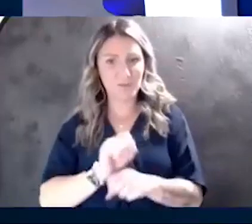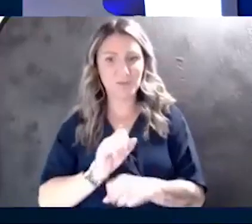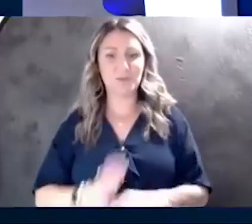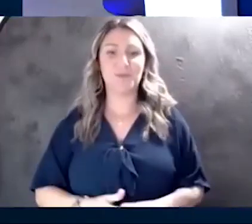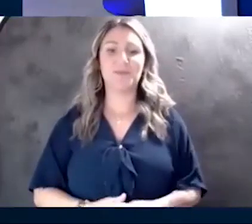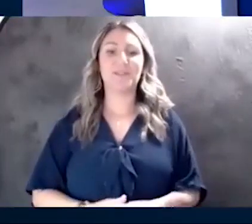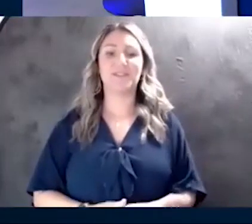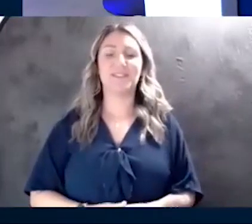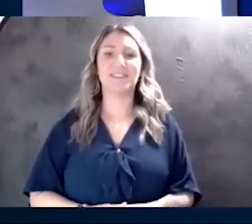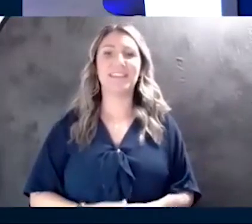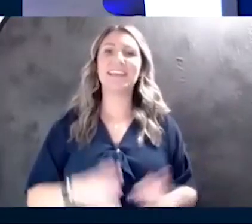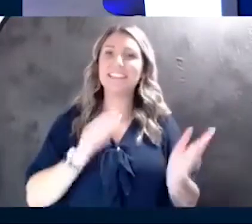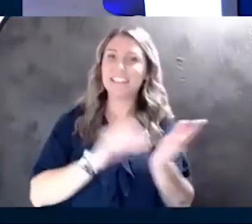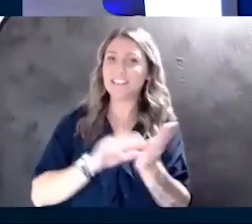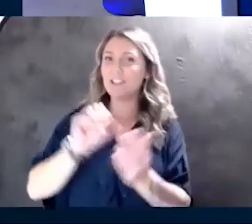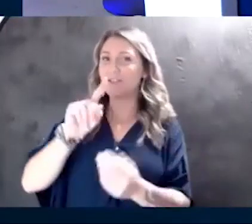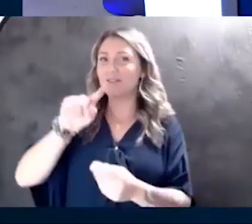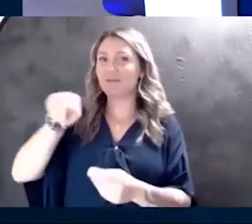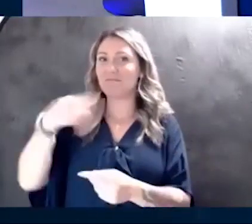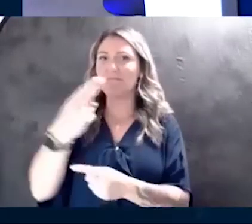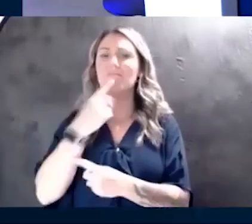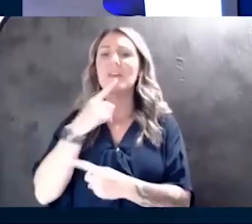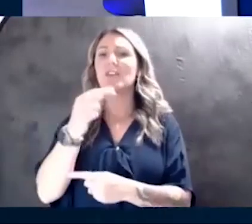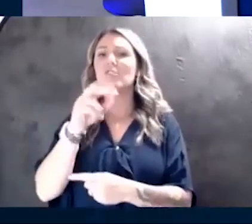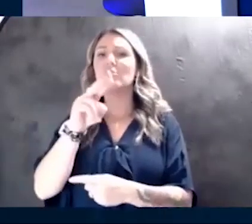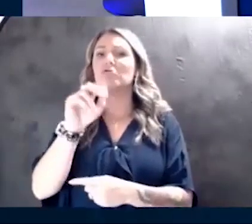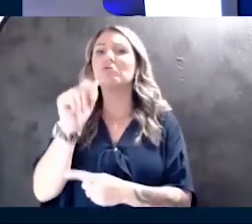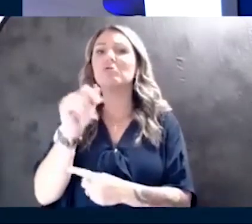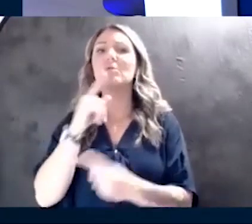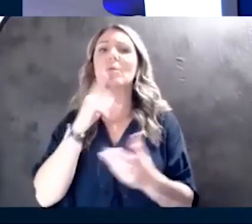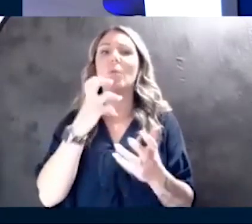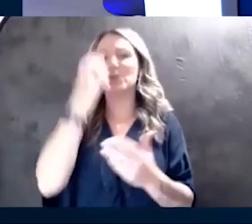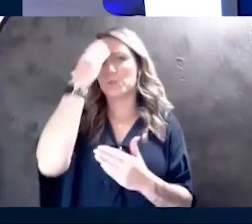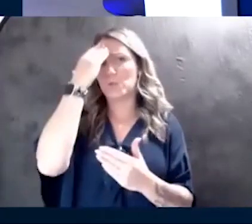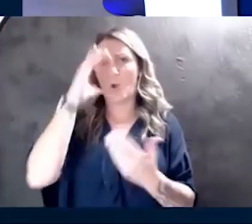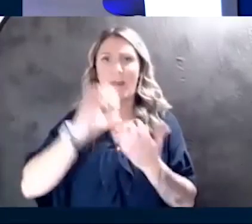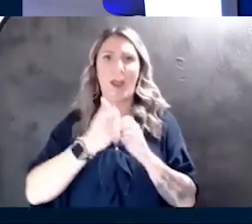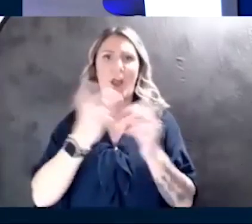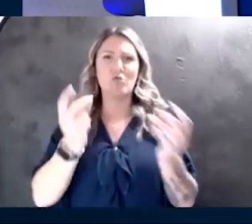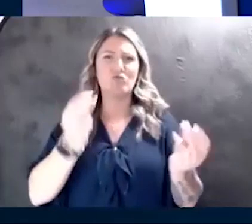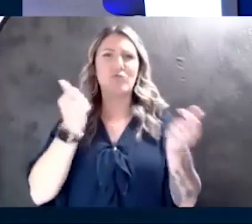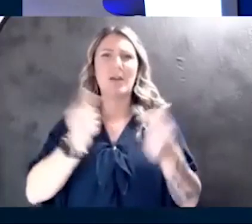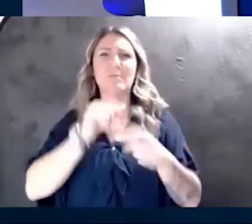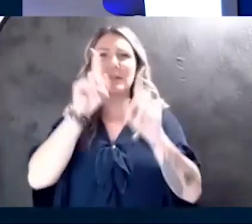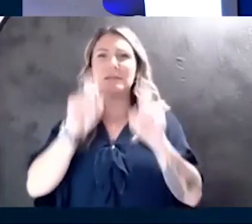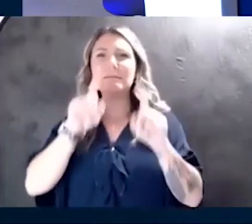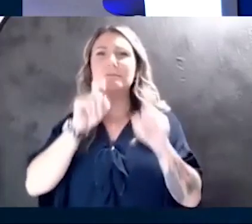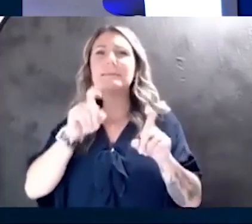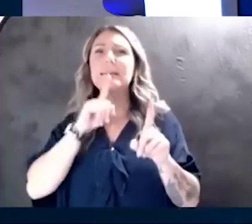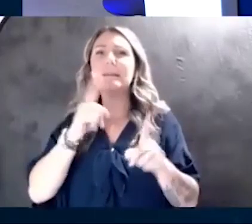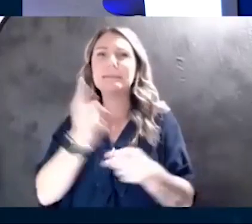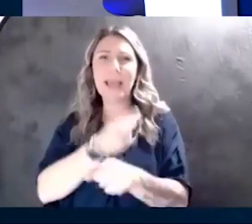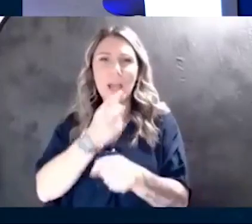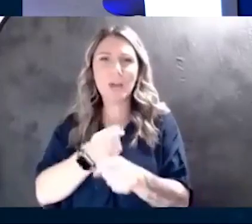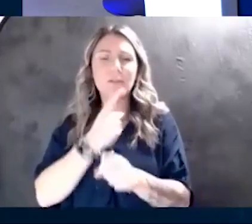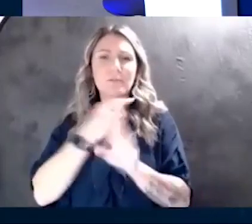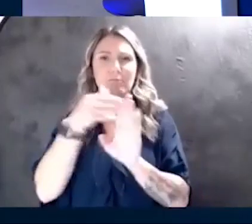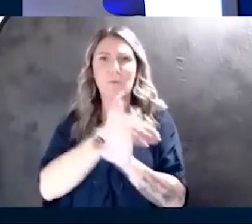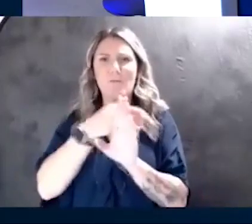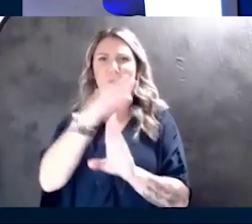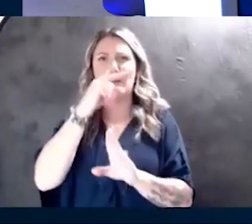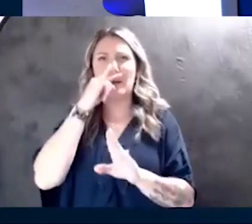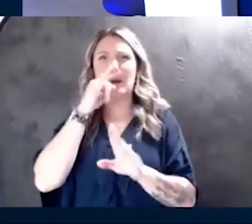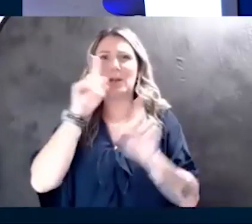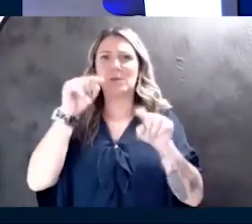Dr. Smith, Gina wants to know, how accurate are the rapid tests, because they're doing it before her kids go to camp, and she wants to know, is